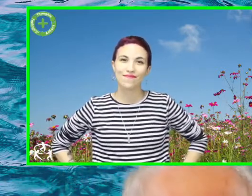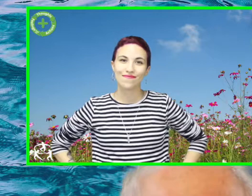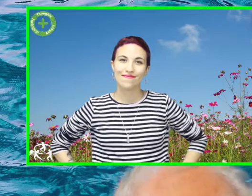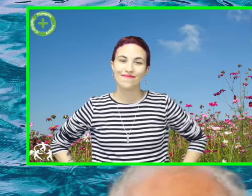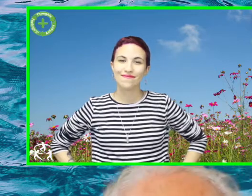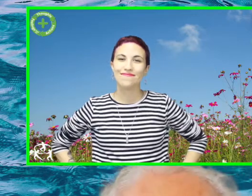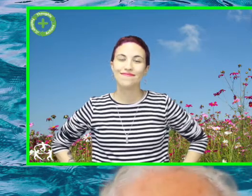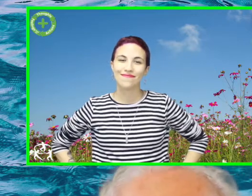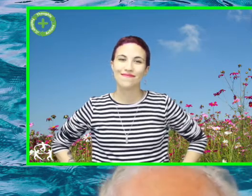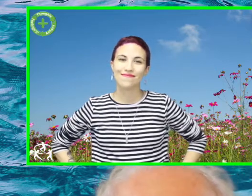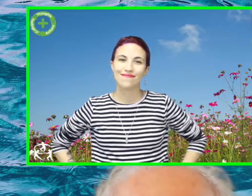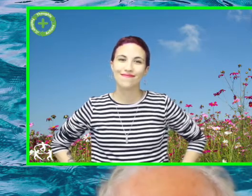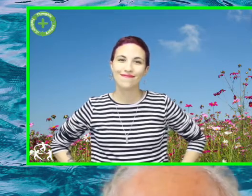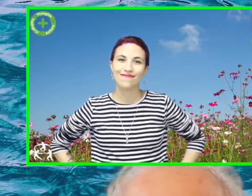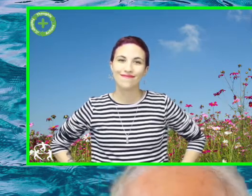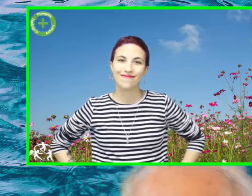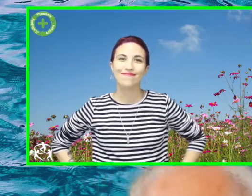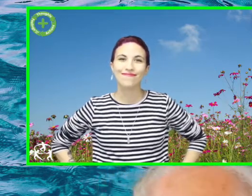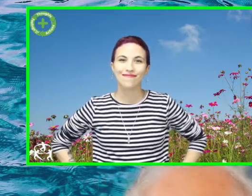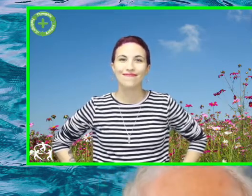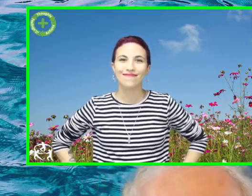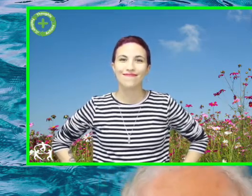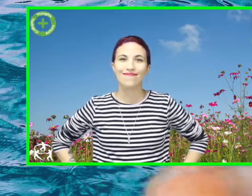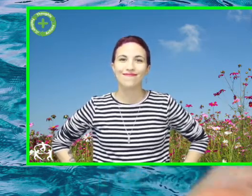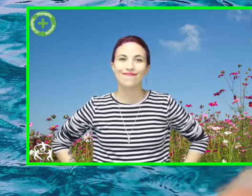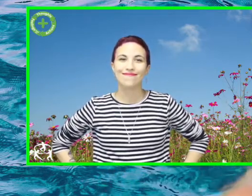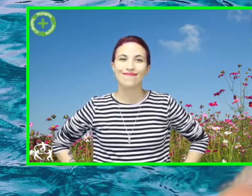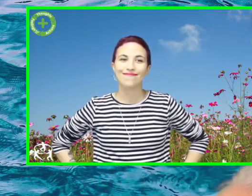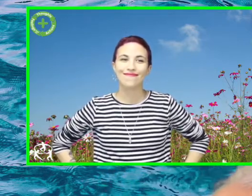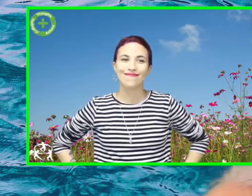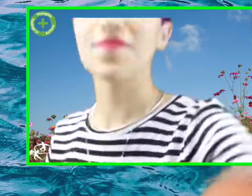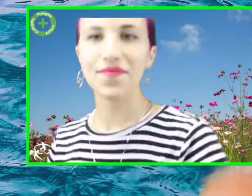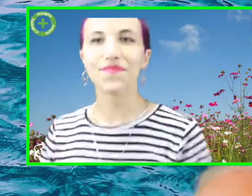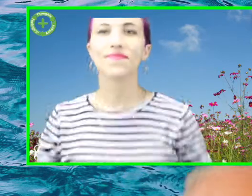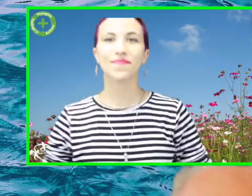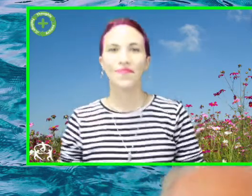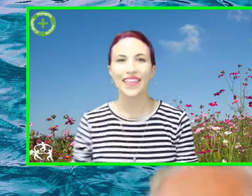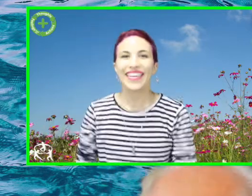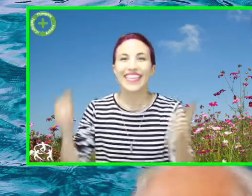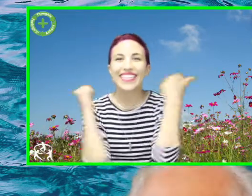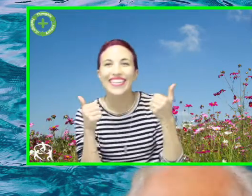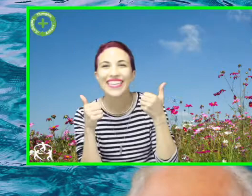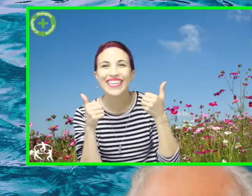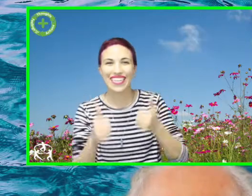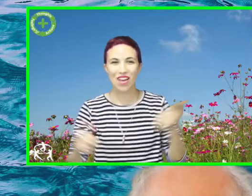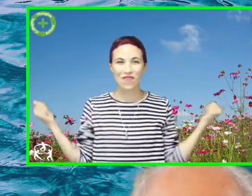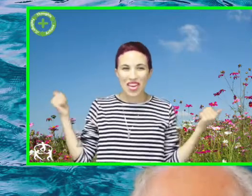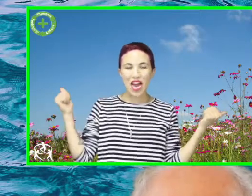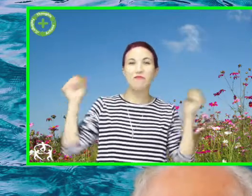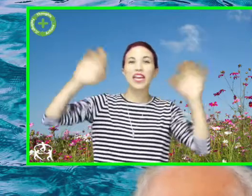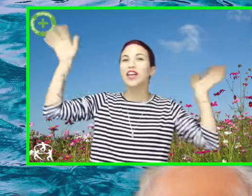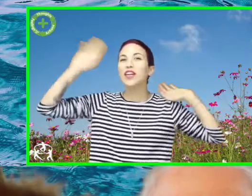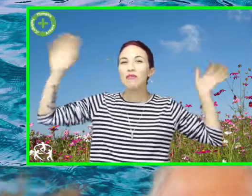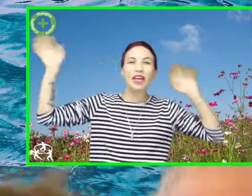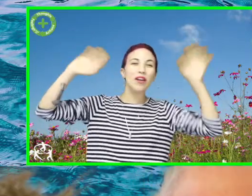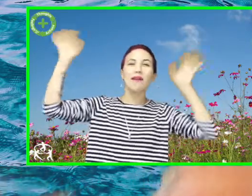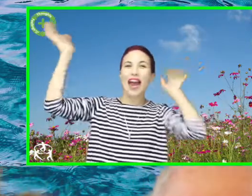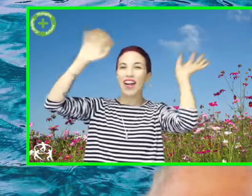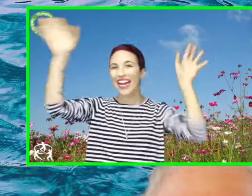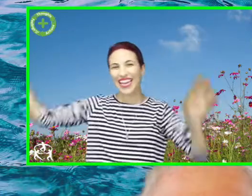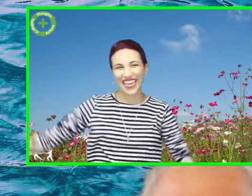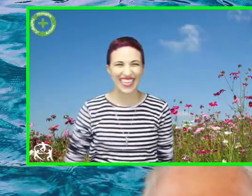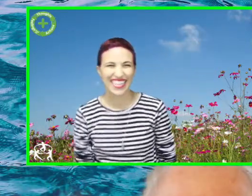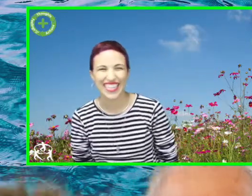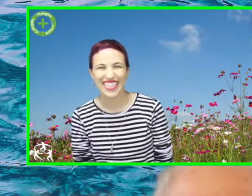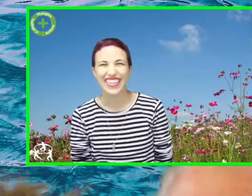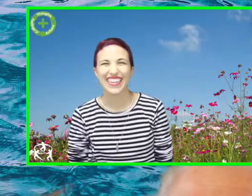because that person shared. Does that make sense? Does that make sense, Perry? Yes, it makes sense, Miss Shayma. Miss Shayma, where'd you